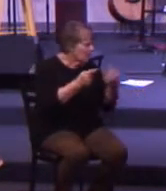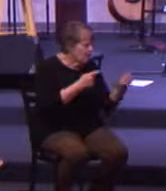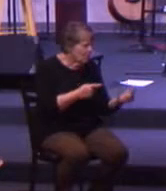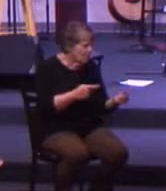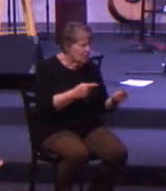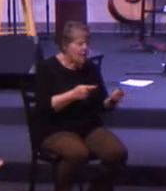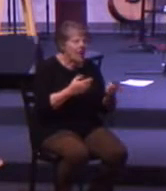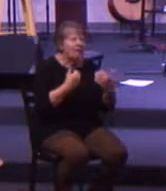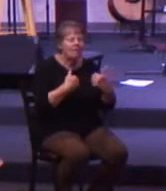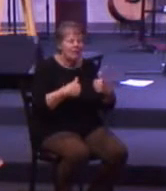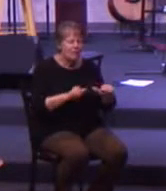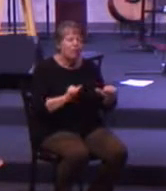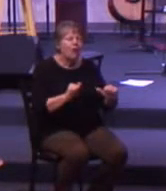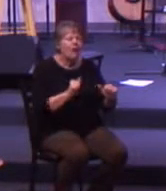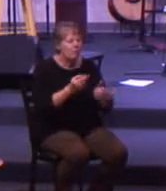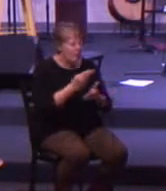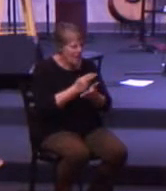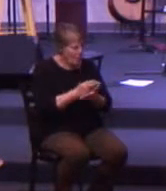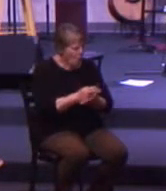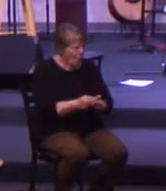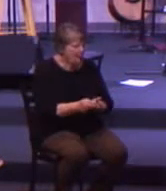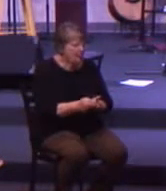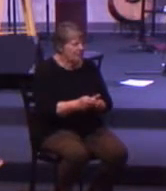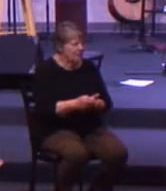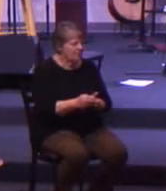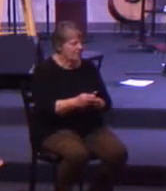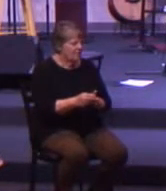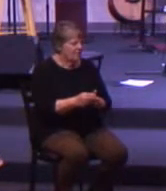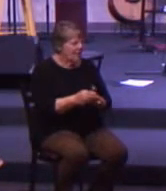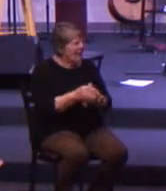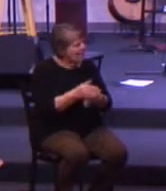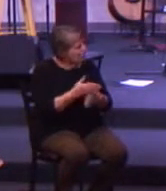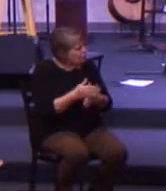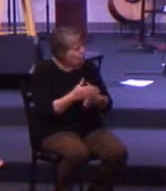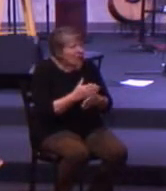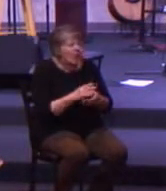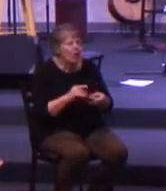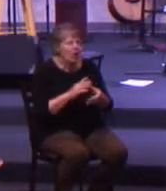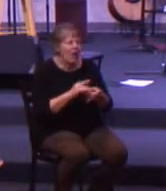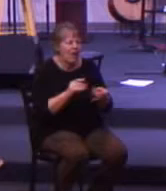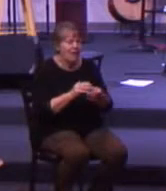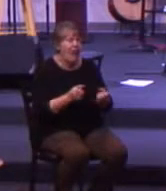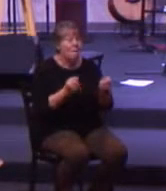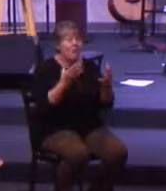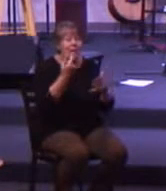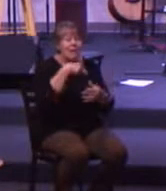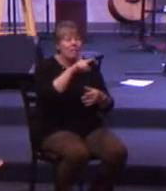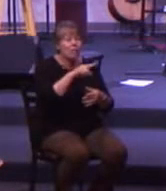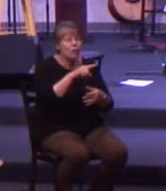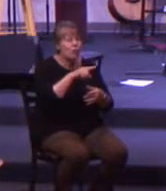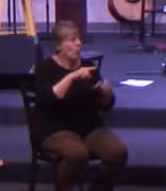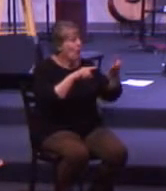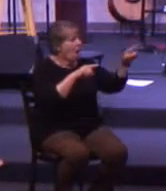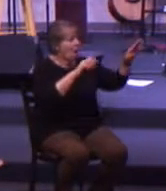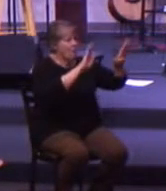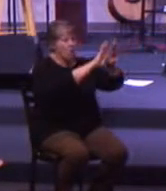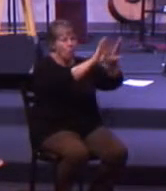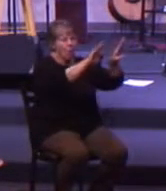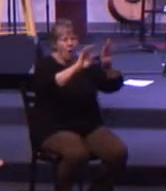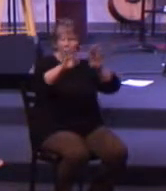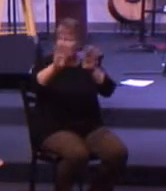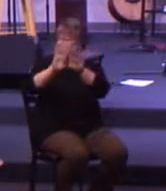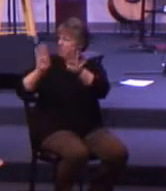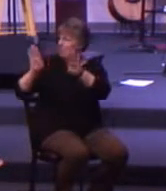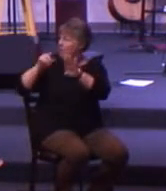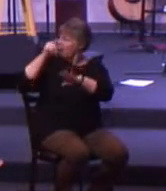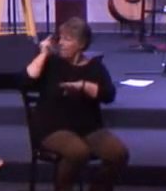about that and share that and be a little transparent about that. And dozens of you have done that on our prayer posters on the walls. When we go